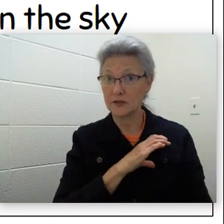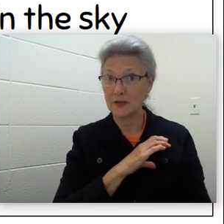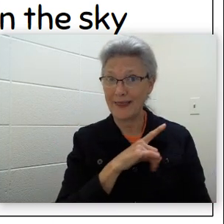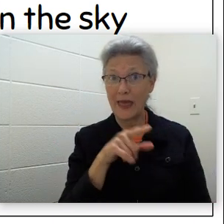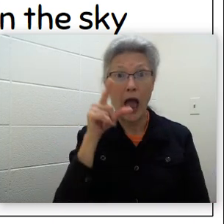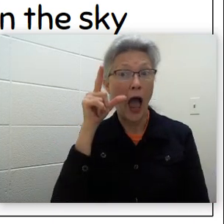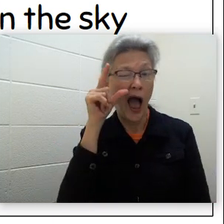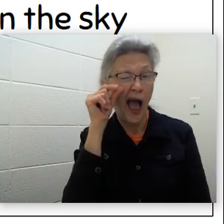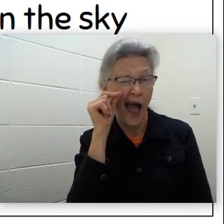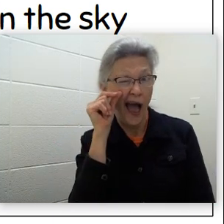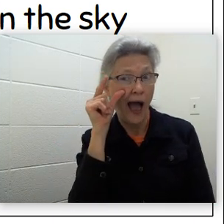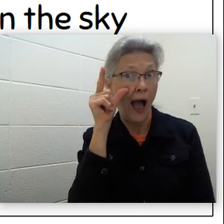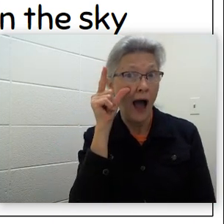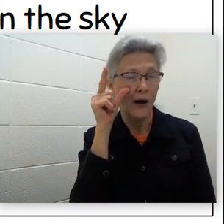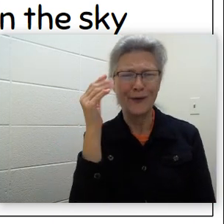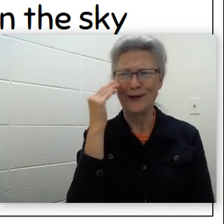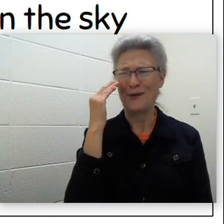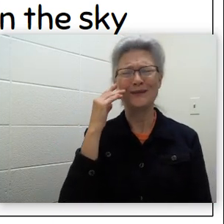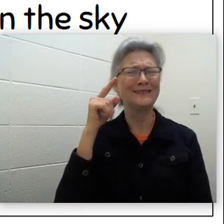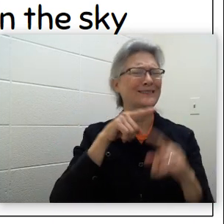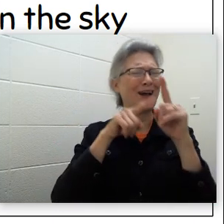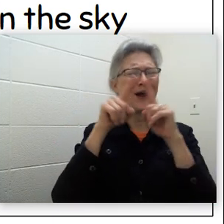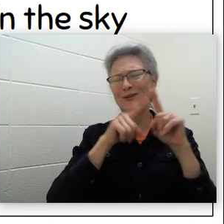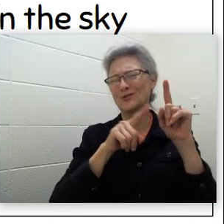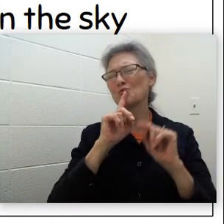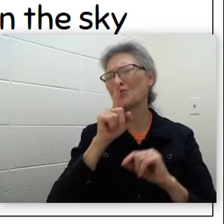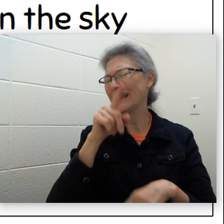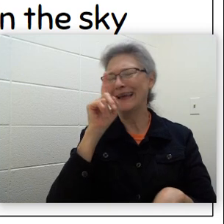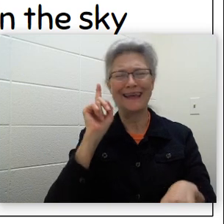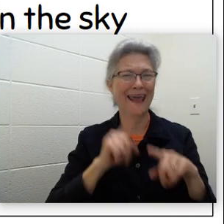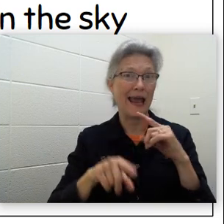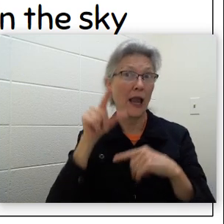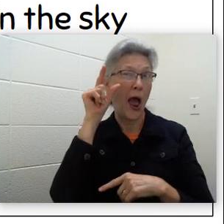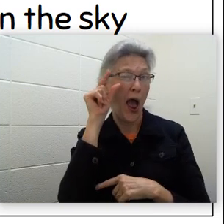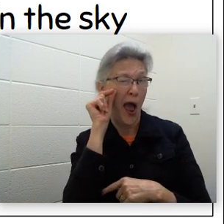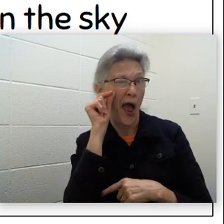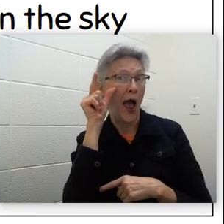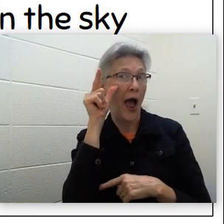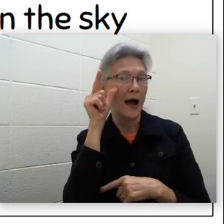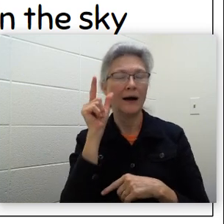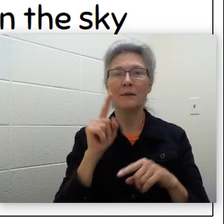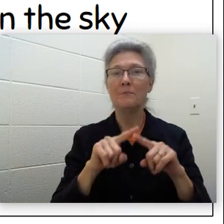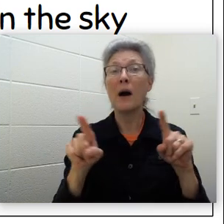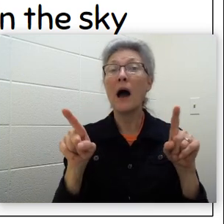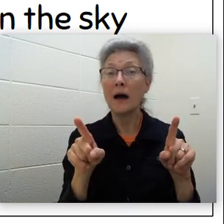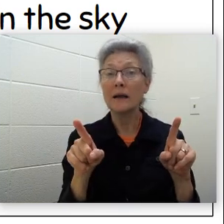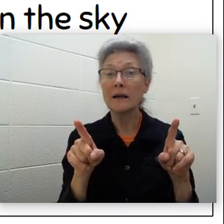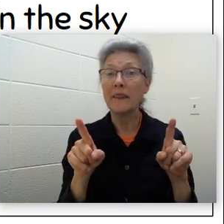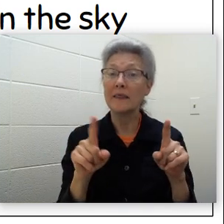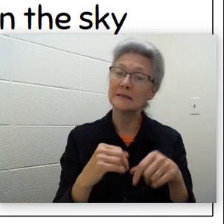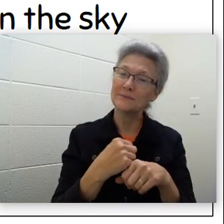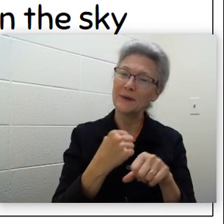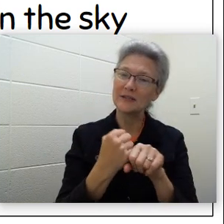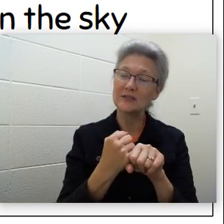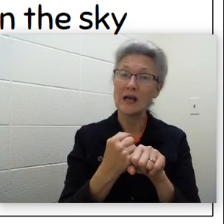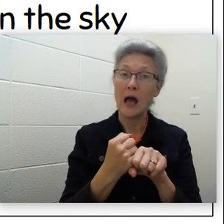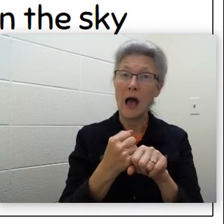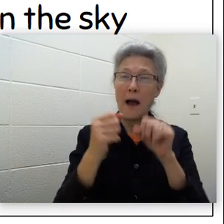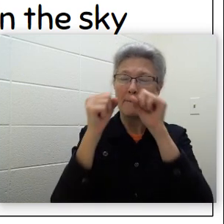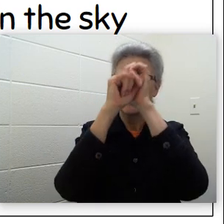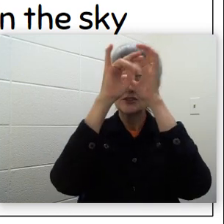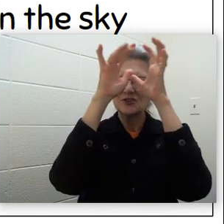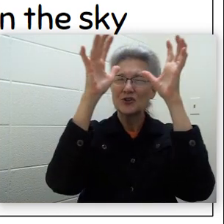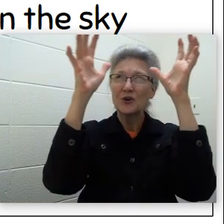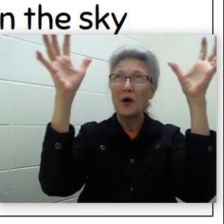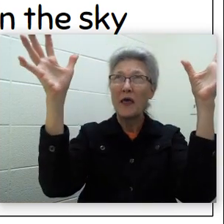that they winked, because we know that stars literally can't wink. However, this creates a picture in my